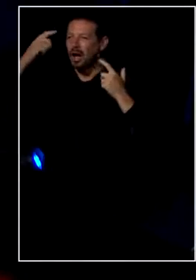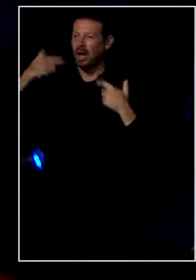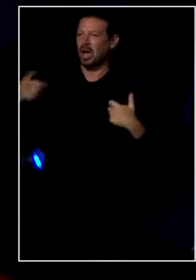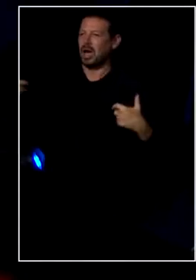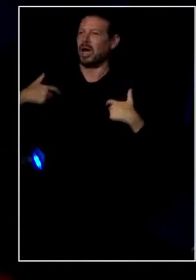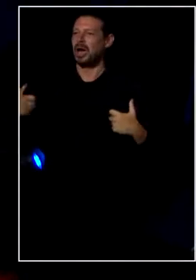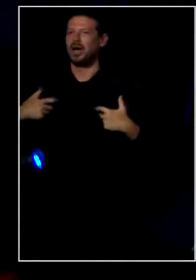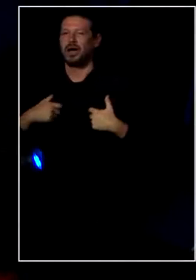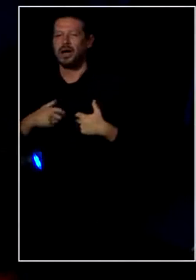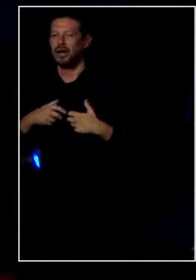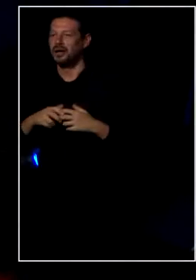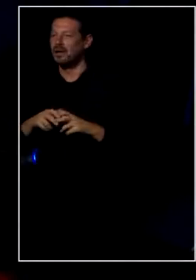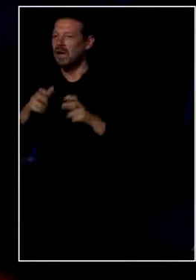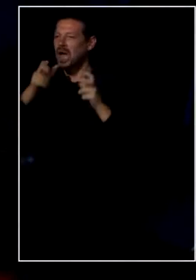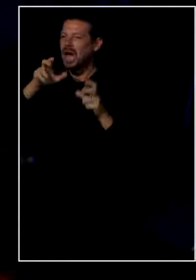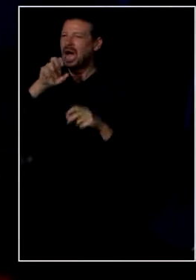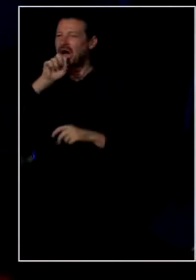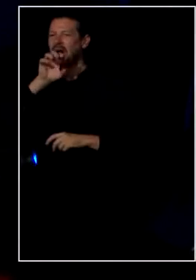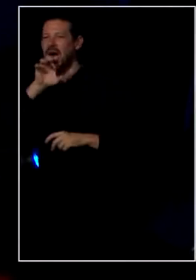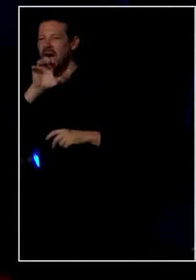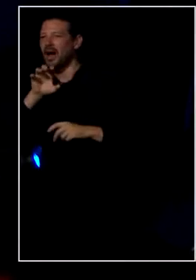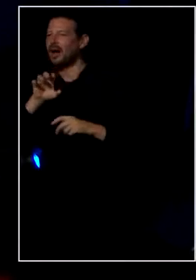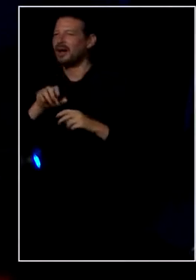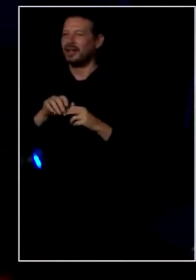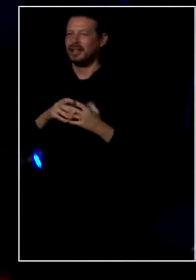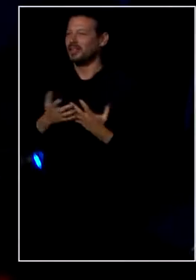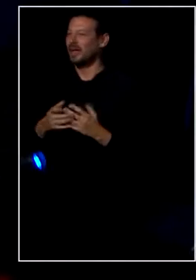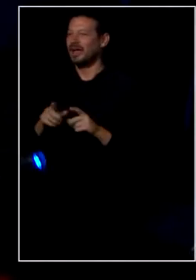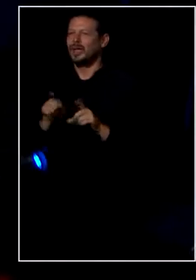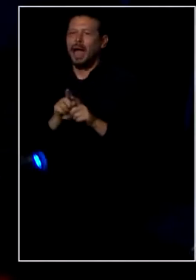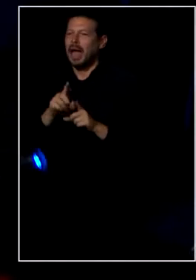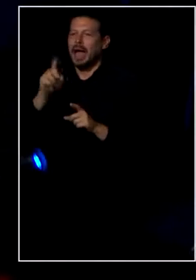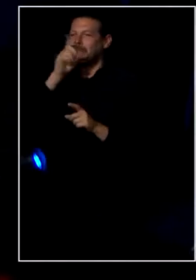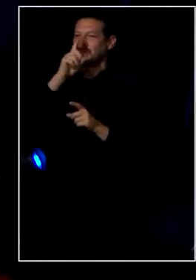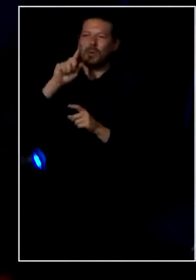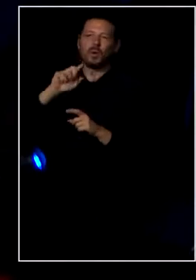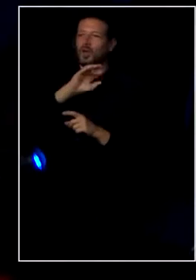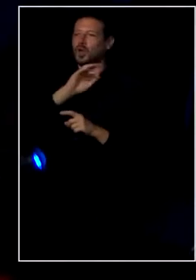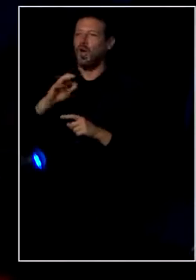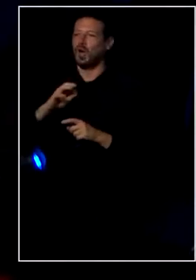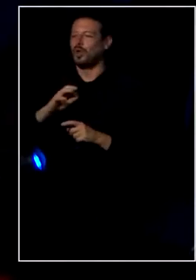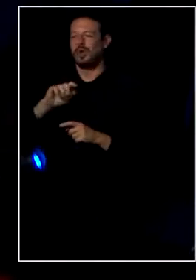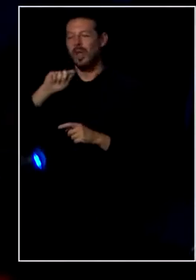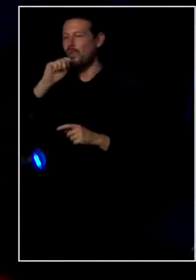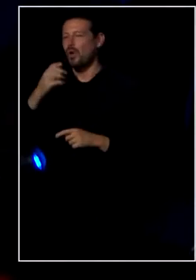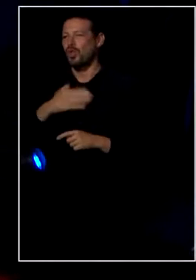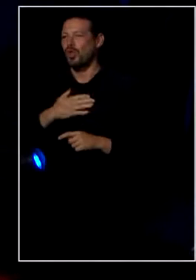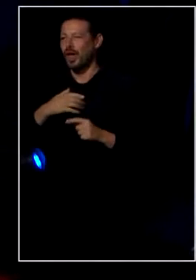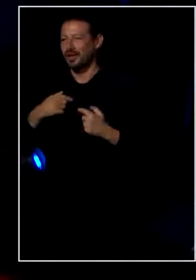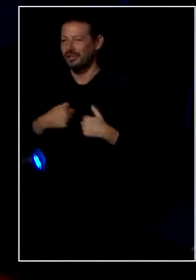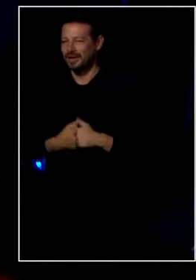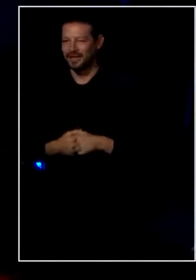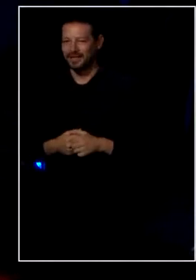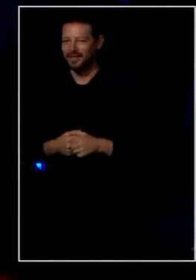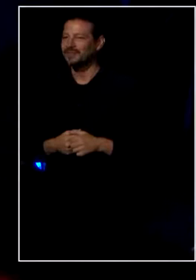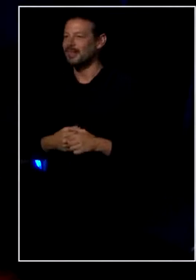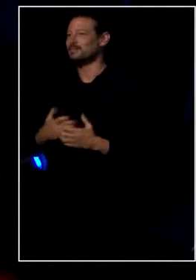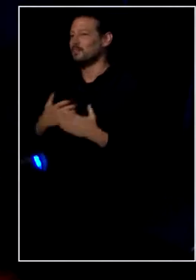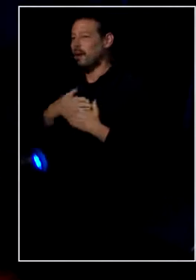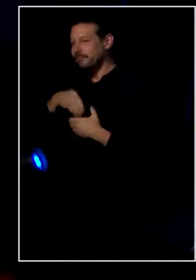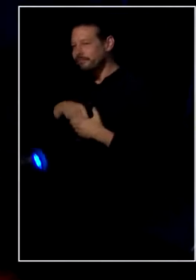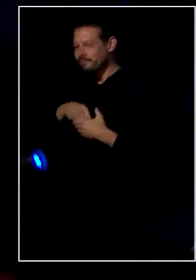singing about all the ways no one's ever gonna like me. That's what my ableism looks like. Or